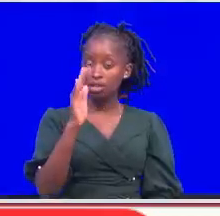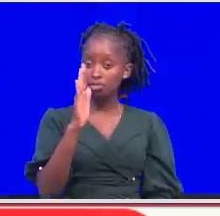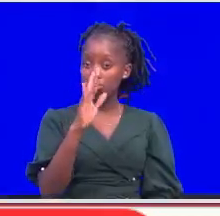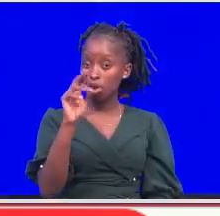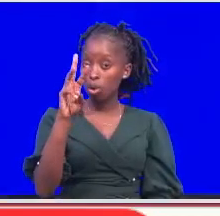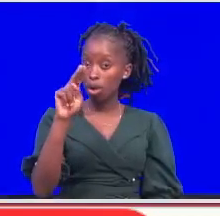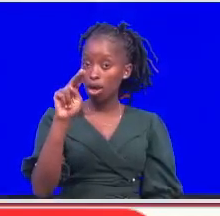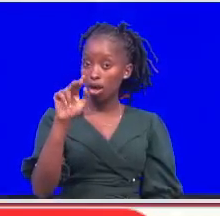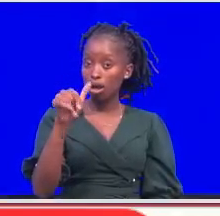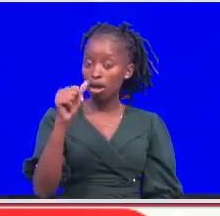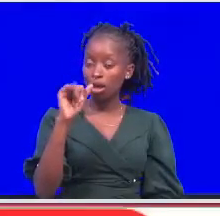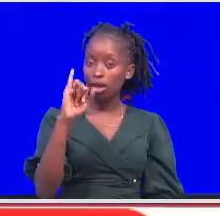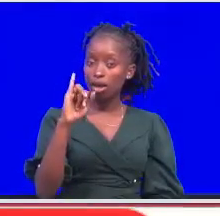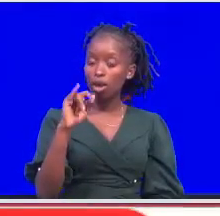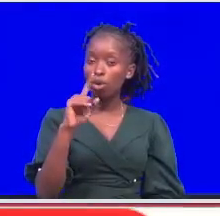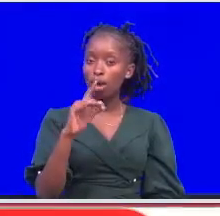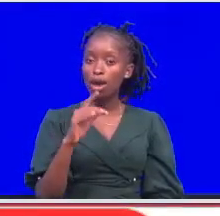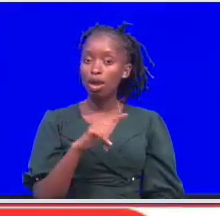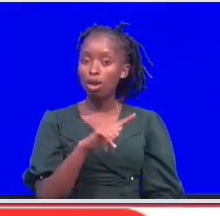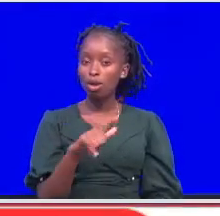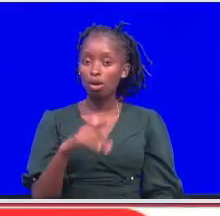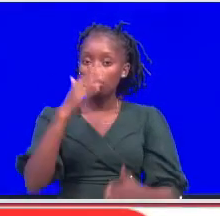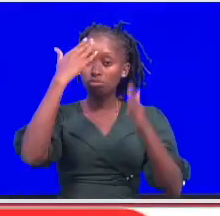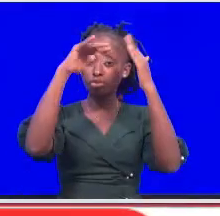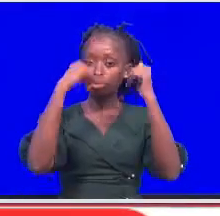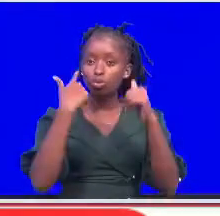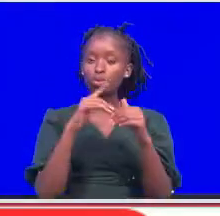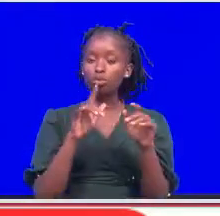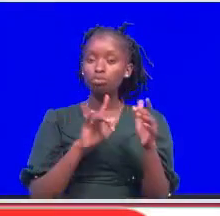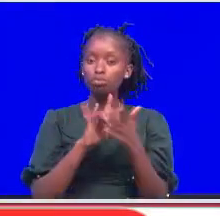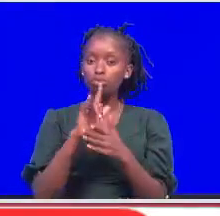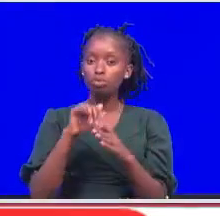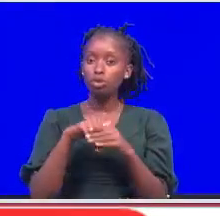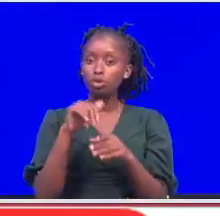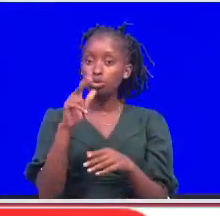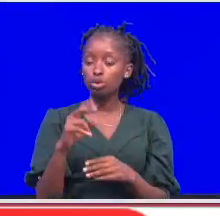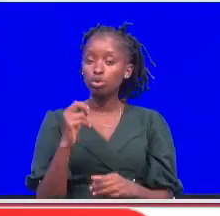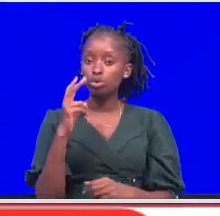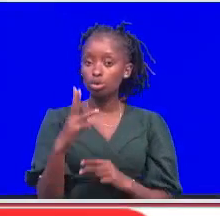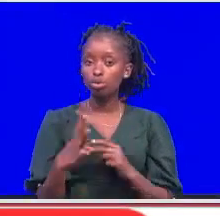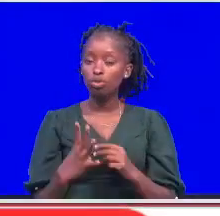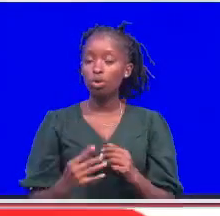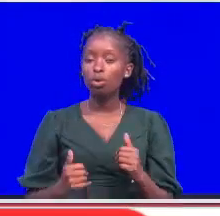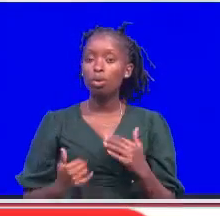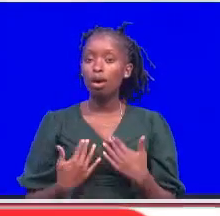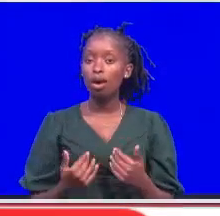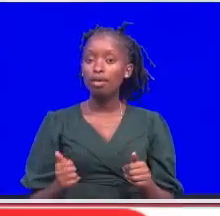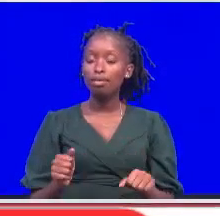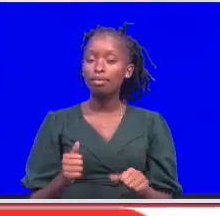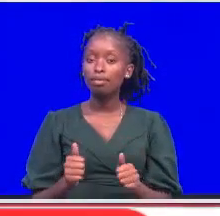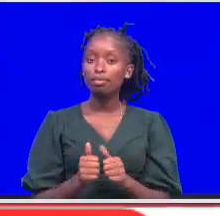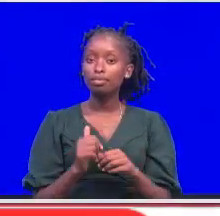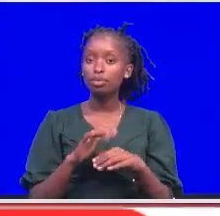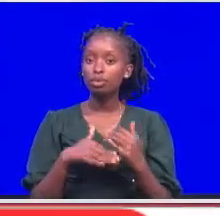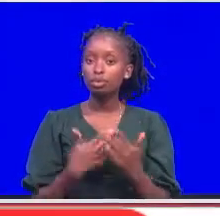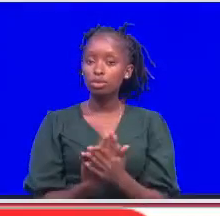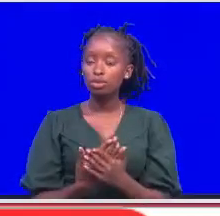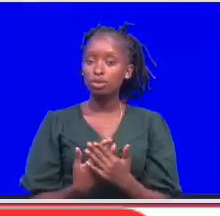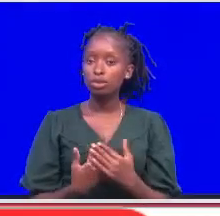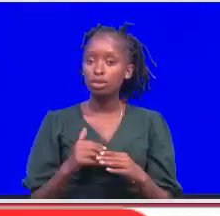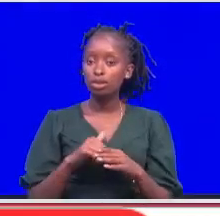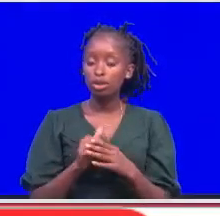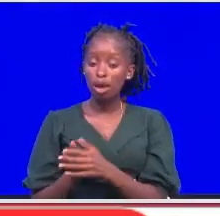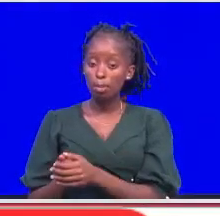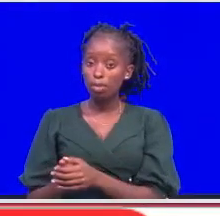the 9 local professionals who will fly Kenya's flag at the 2024 Magical Kenya Open to be held at Muthaiga Golf Club from February 22nd